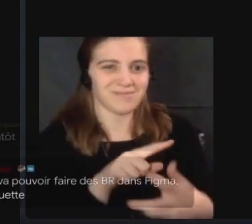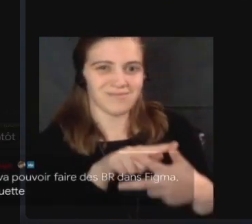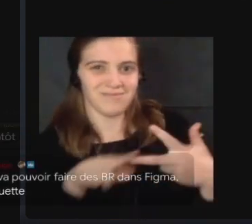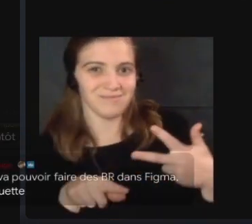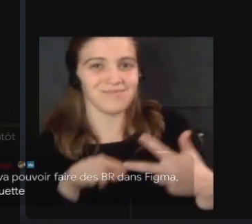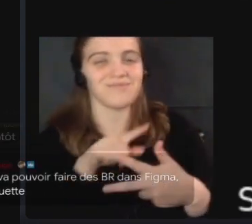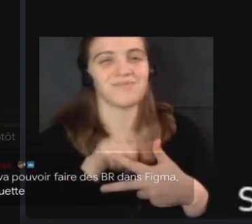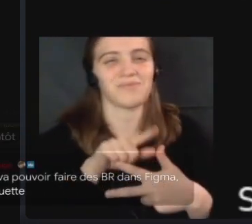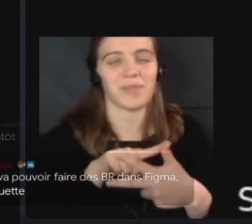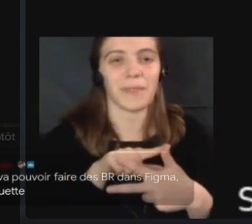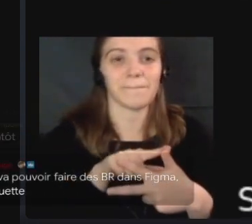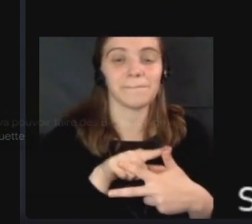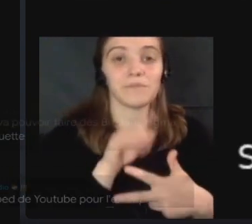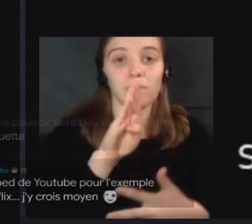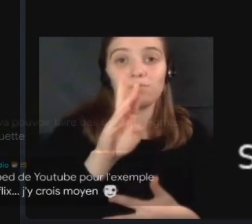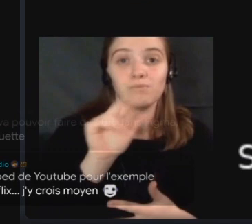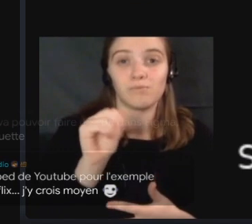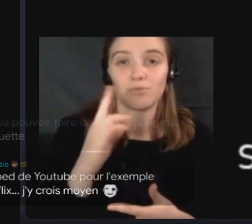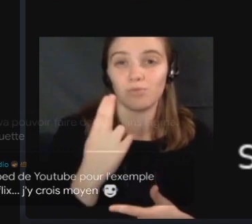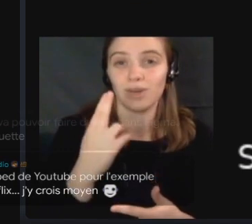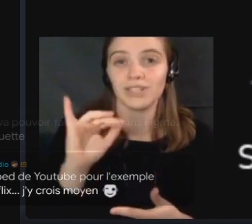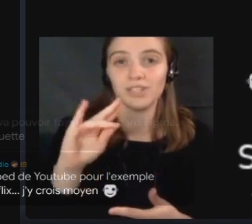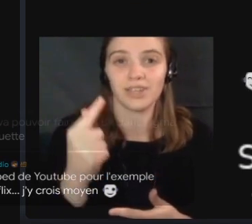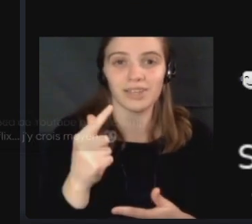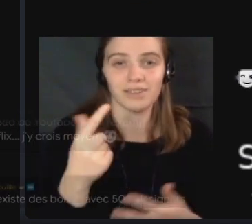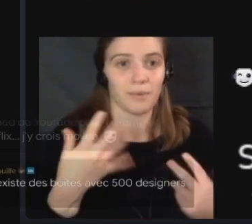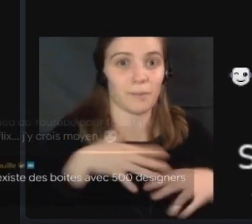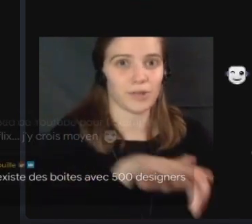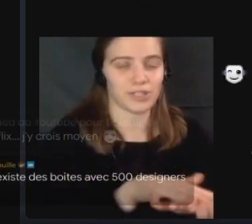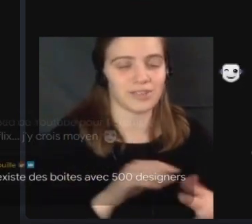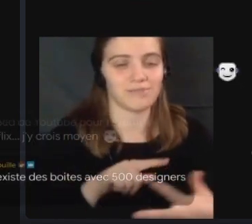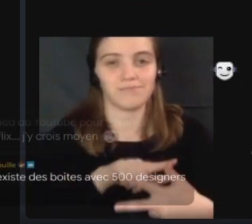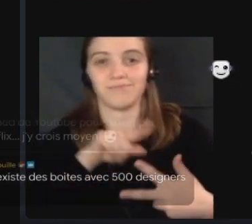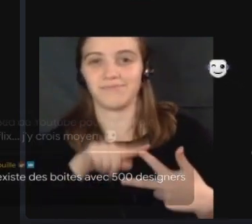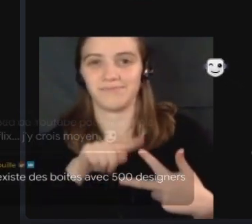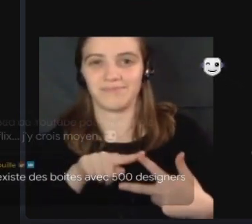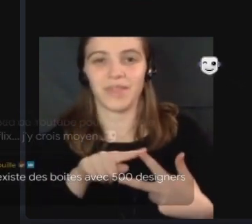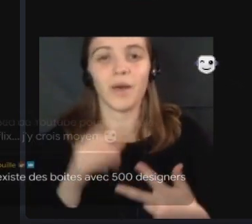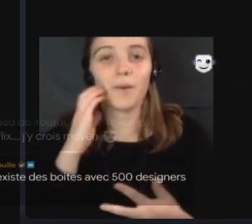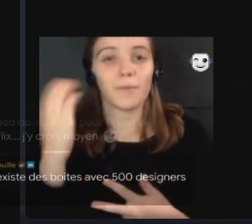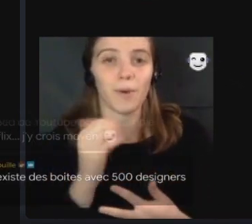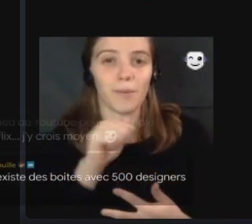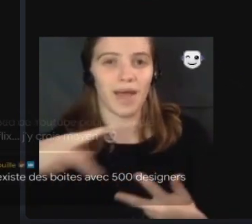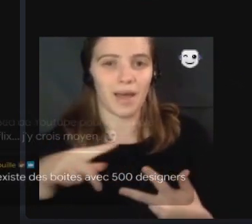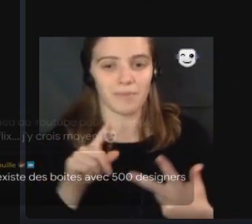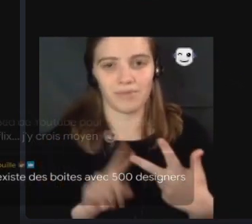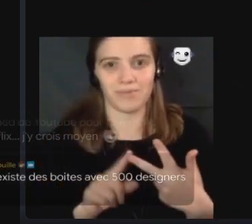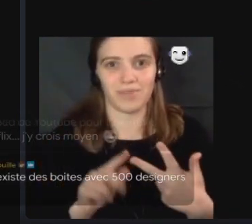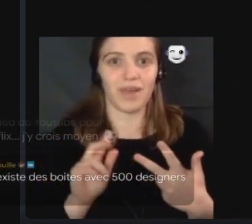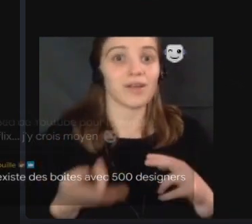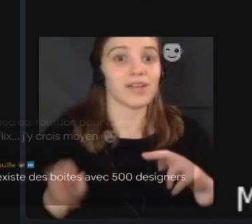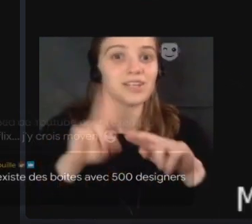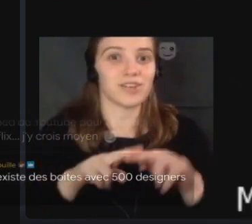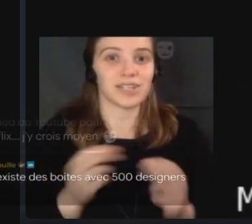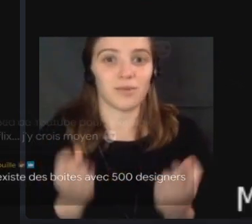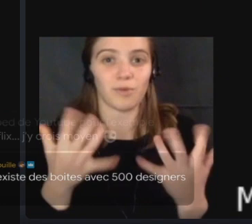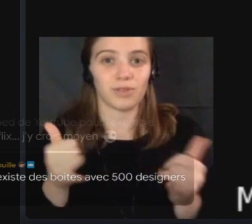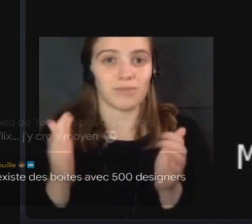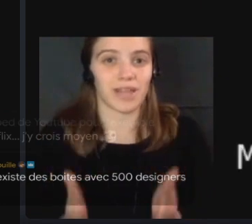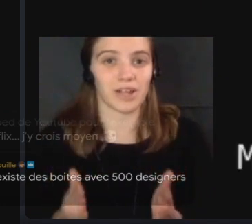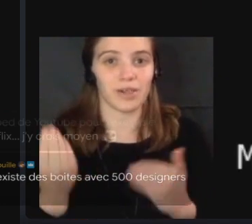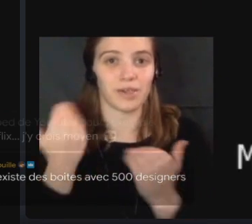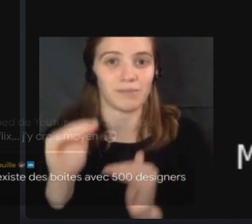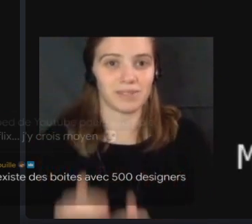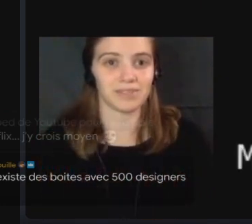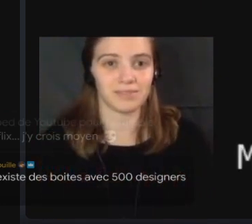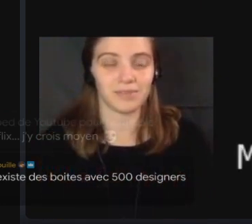comme Netflix, c'est pas branching useless, and je pense. merging. Second, a new mobile app. Third, increased multiplayer limits. But